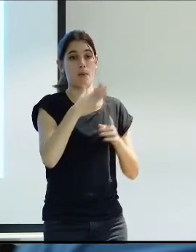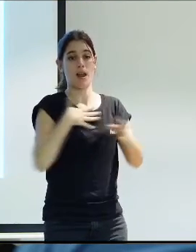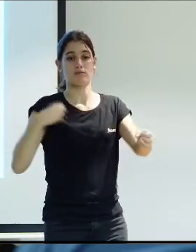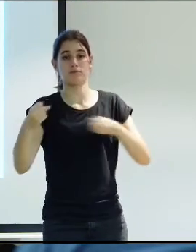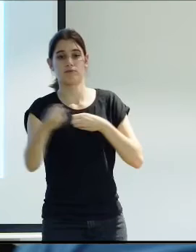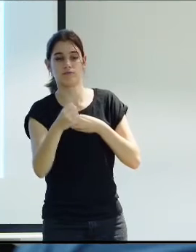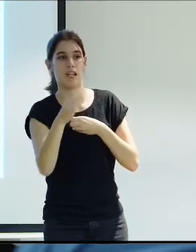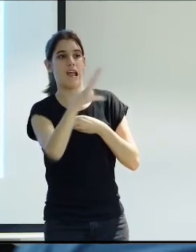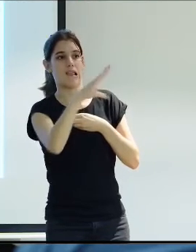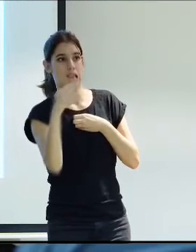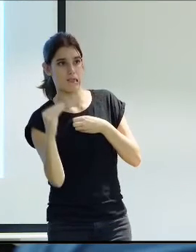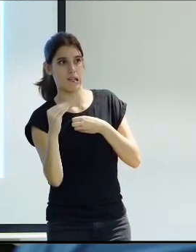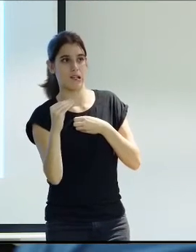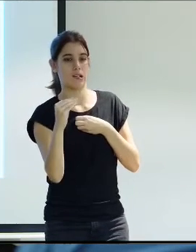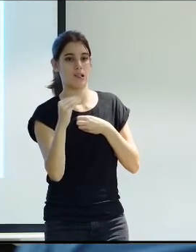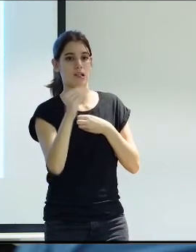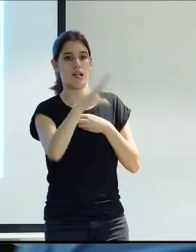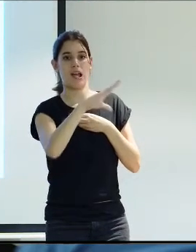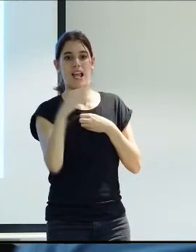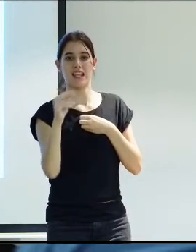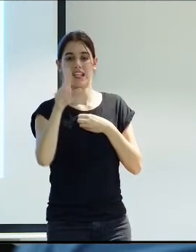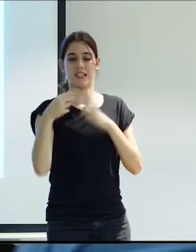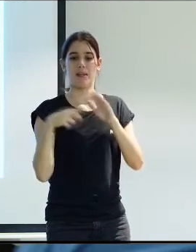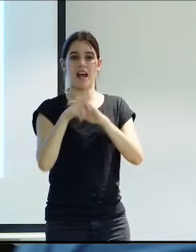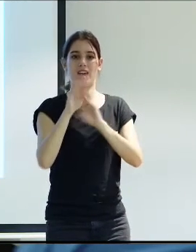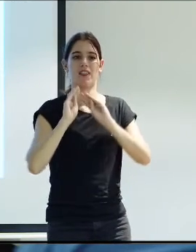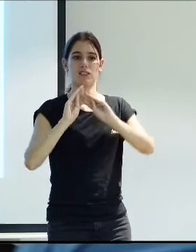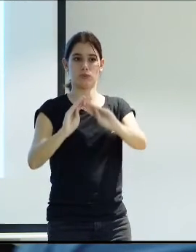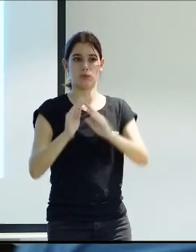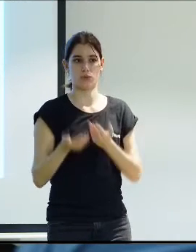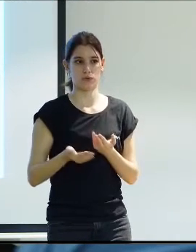marginalized, women, for example, understand this and can lead